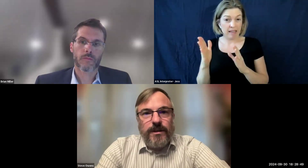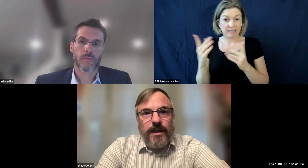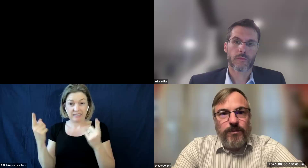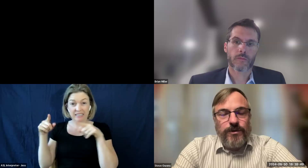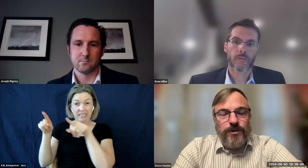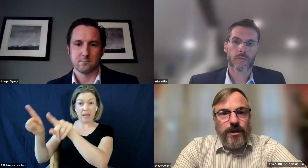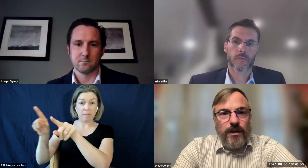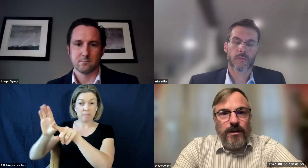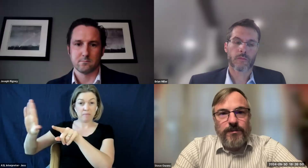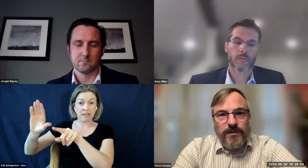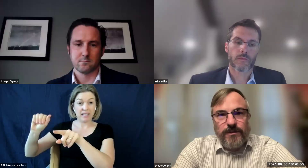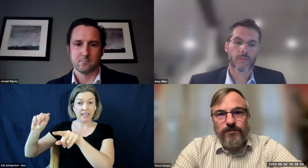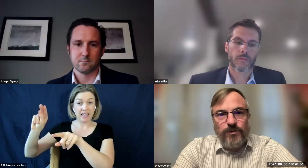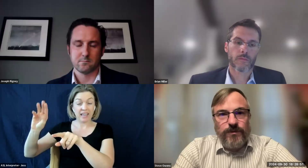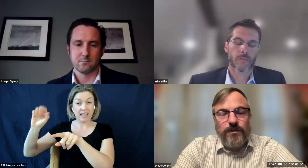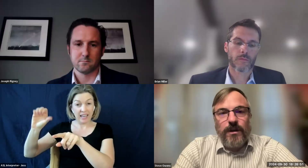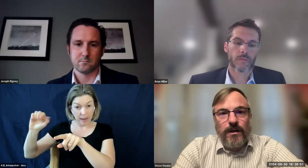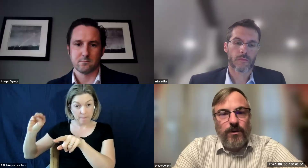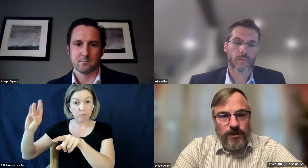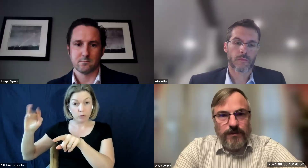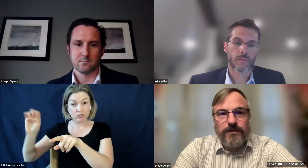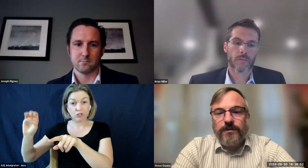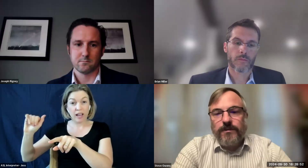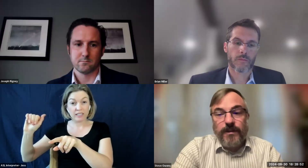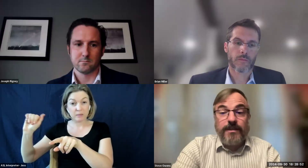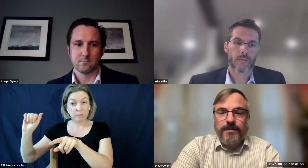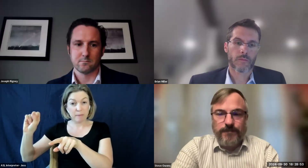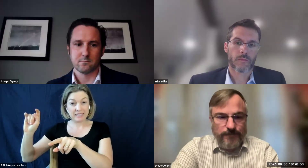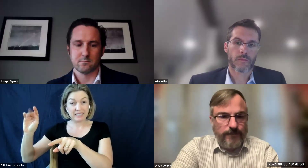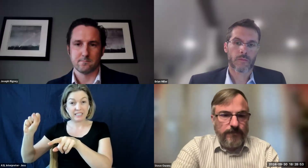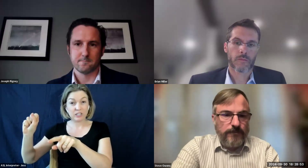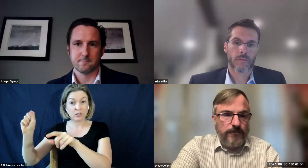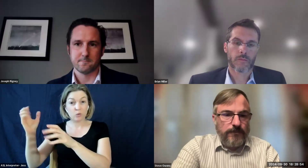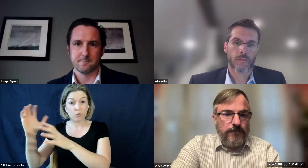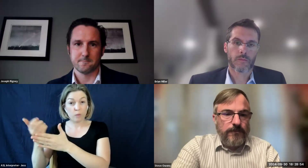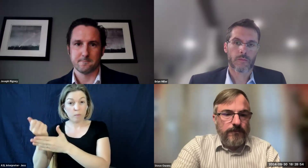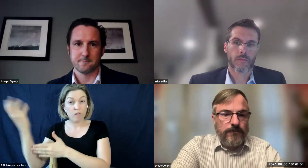with the Cambridge asbestos removal ordinances. Thanks.